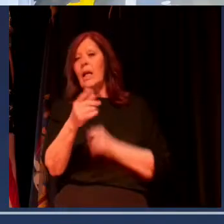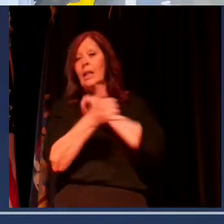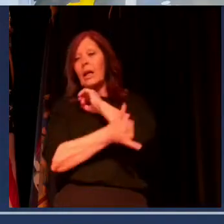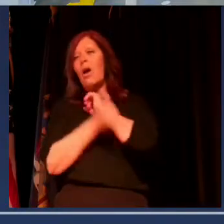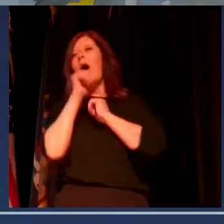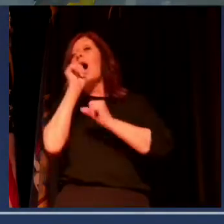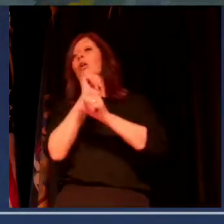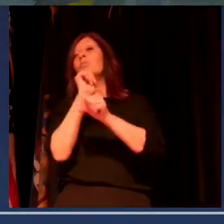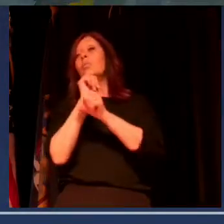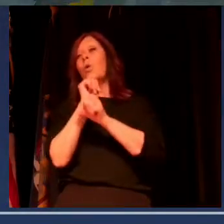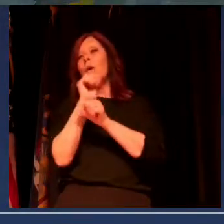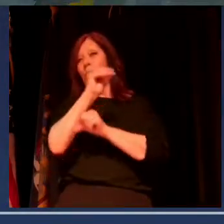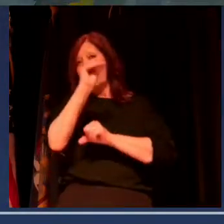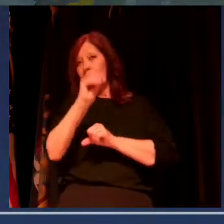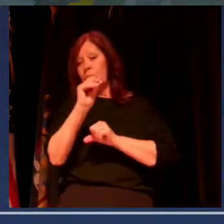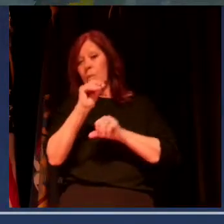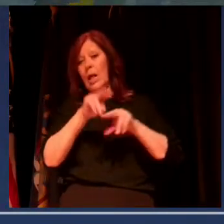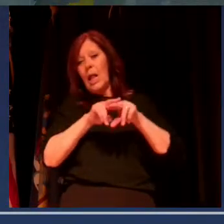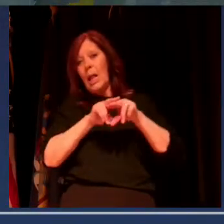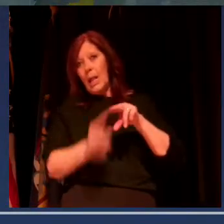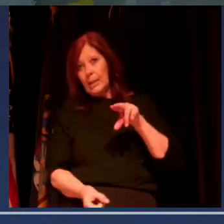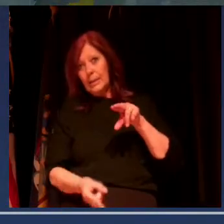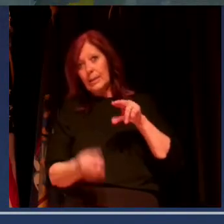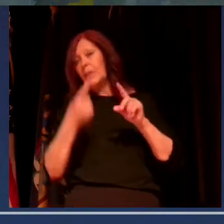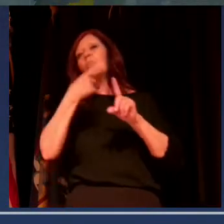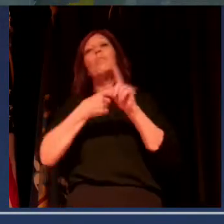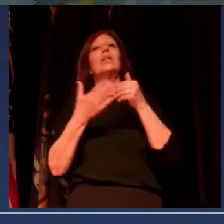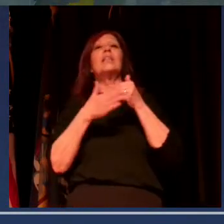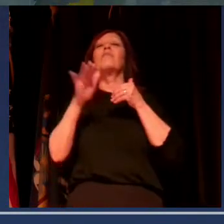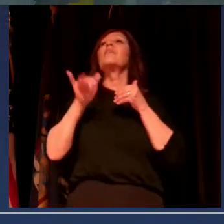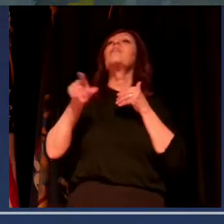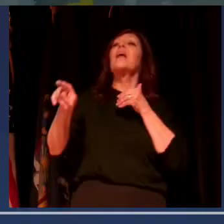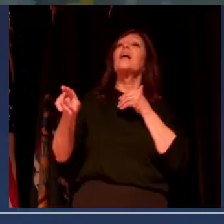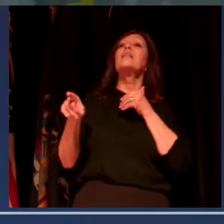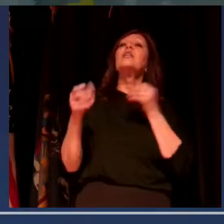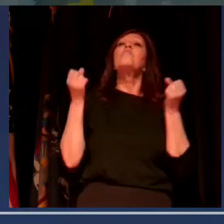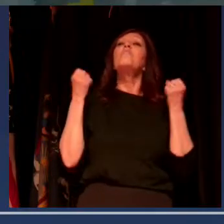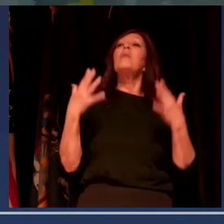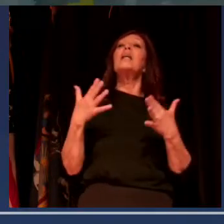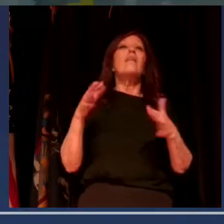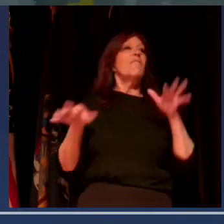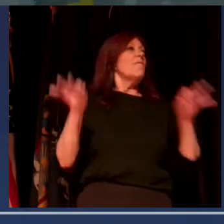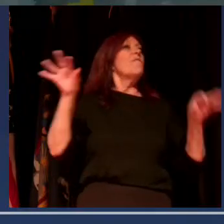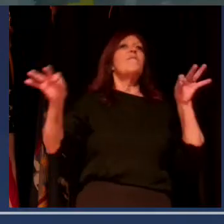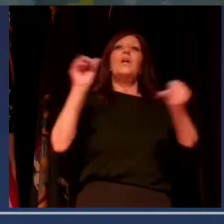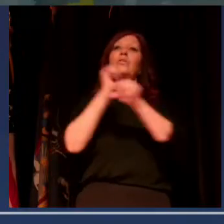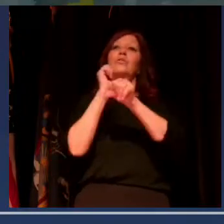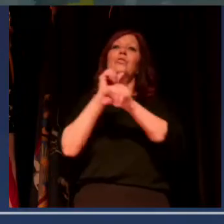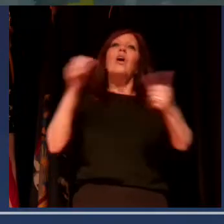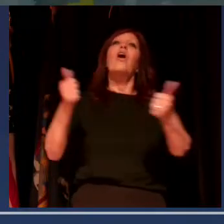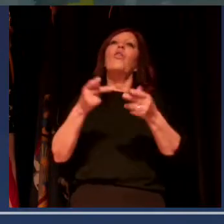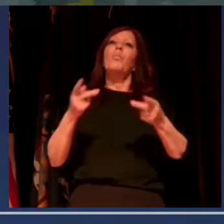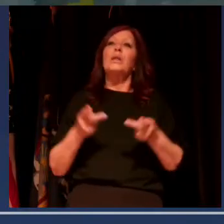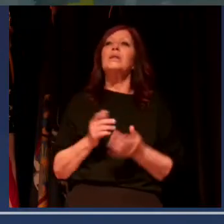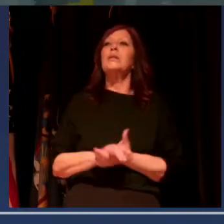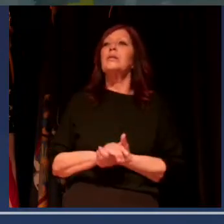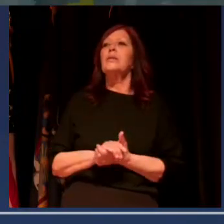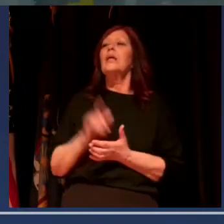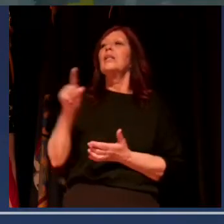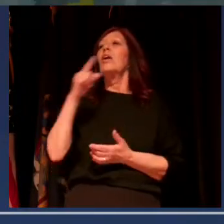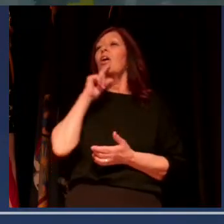unemployment rate decreased in the months following the announcement, as many employees could find employment elsewhere. There